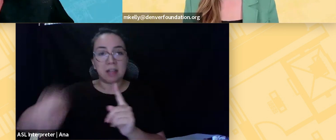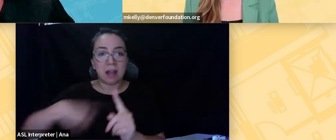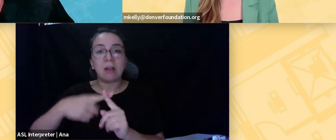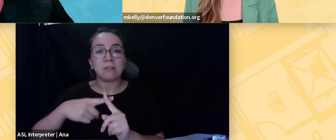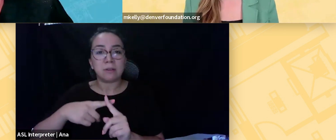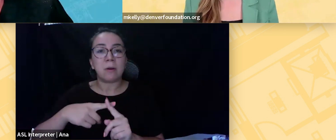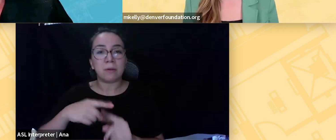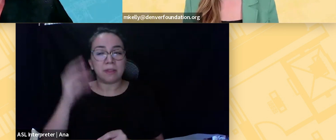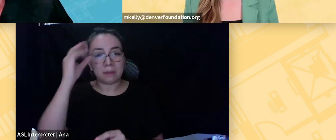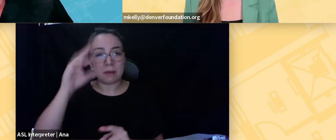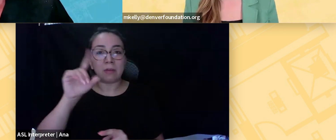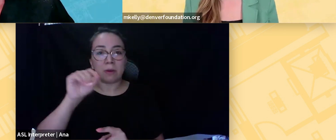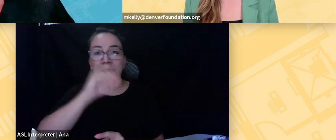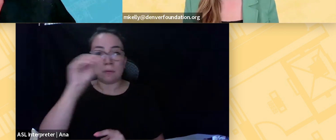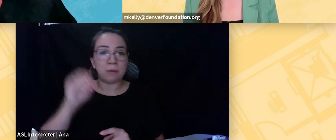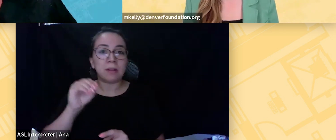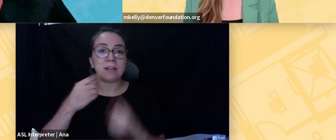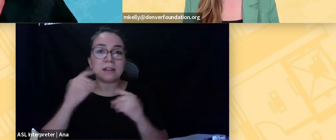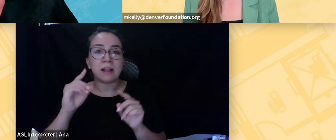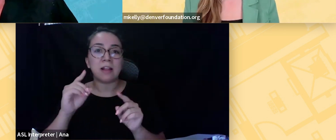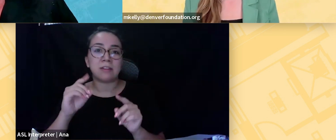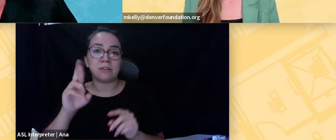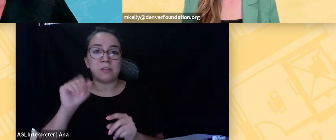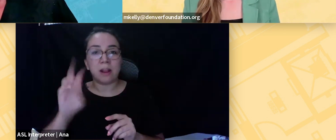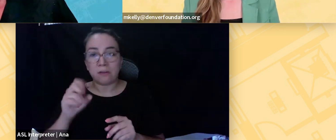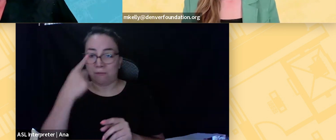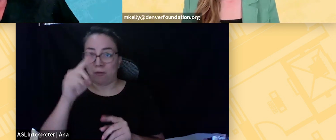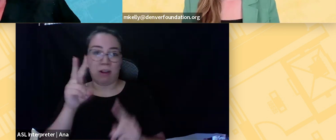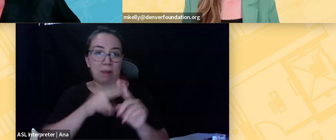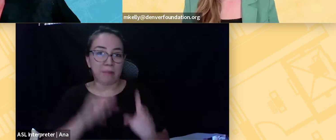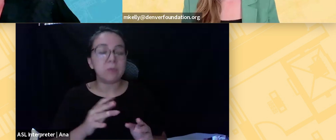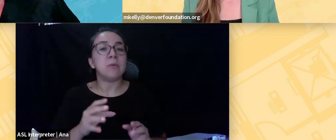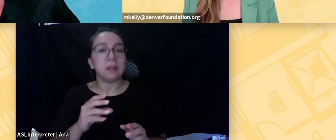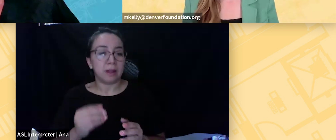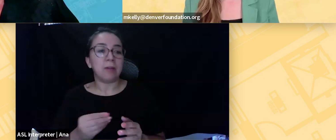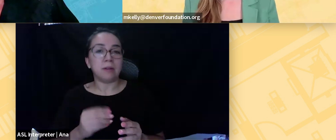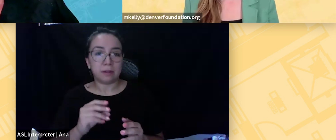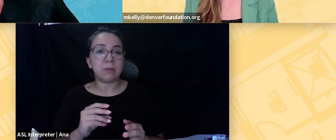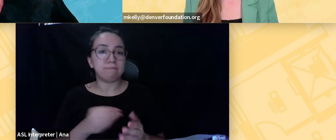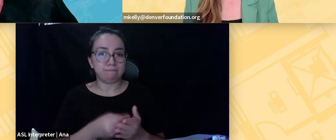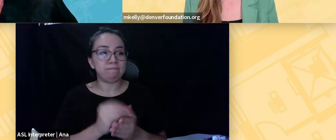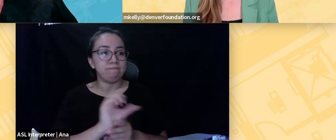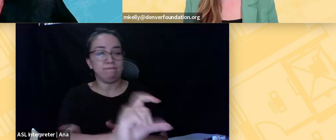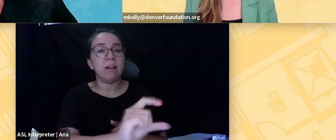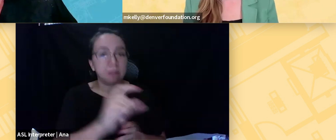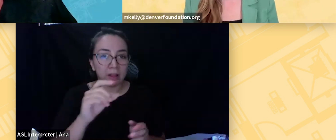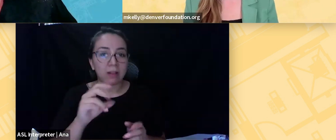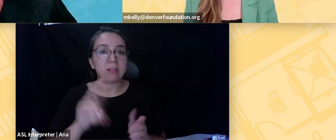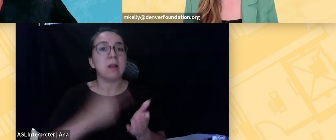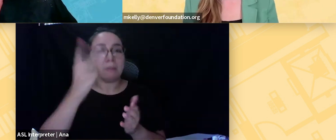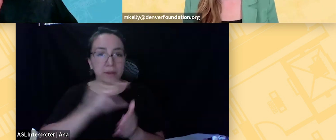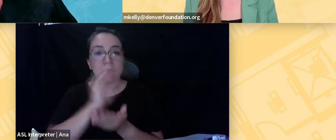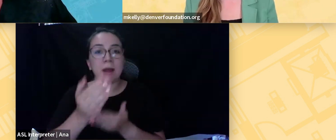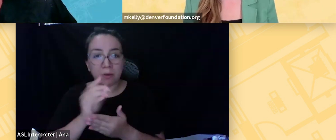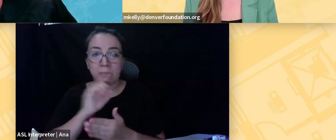a 20% success rate for applications. We could easily fund double that with the number of qualified applications that come in. We're